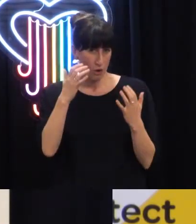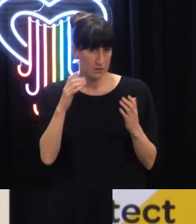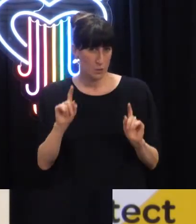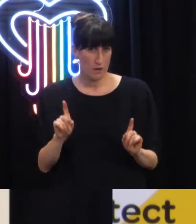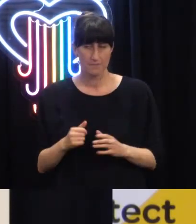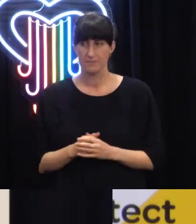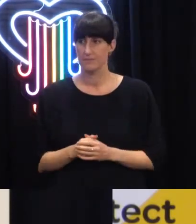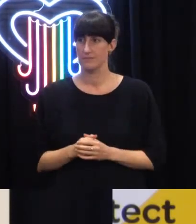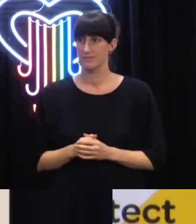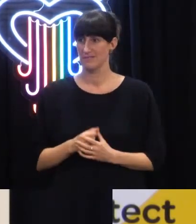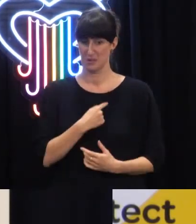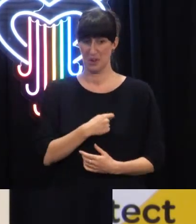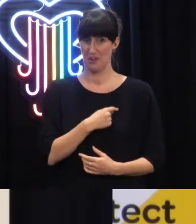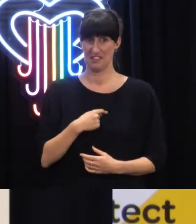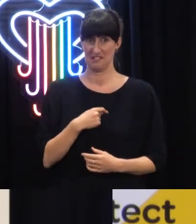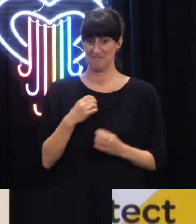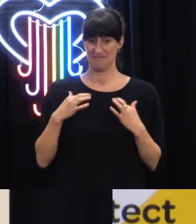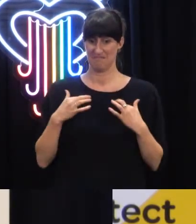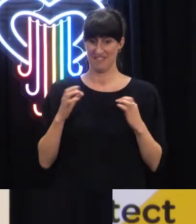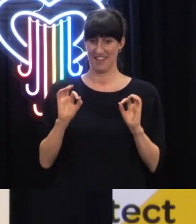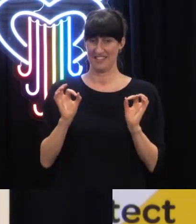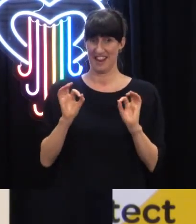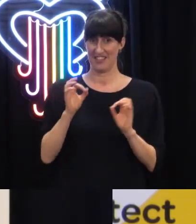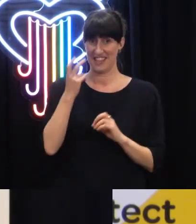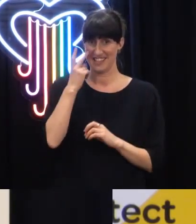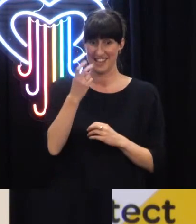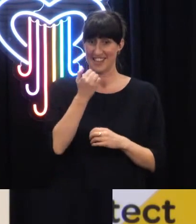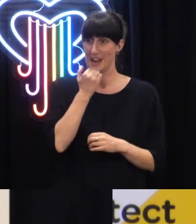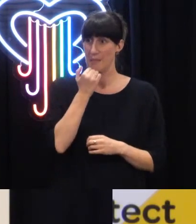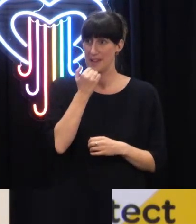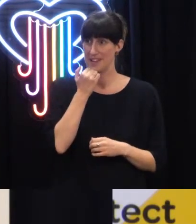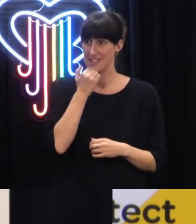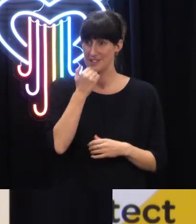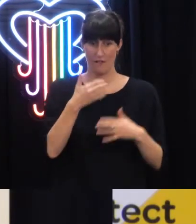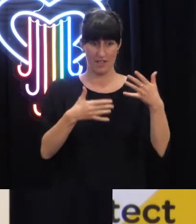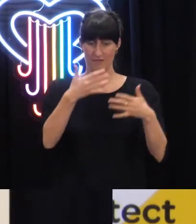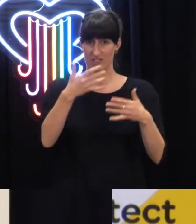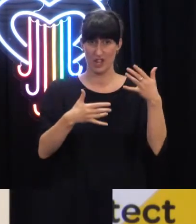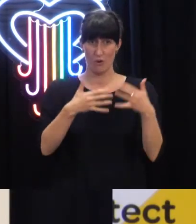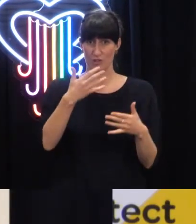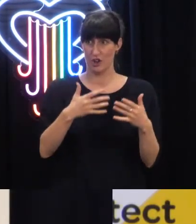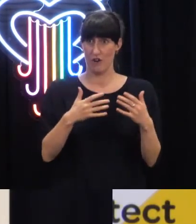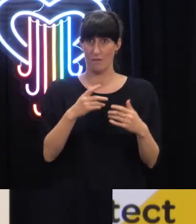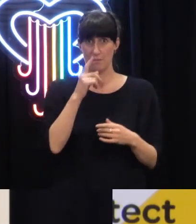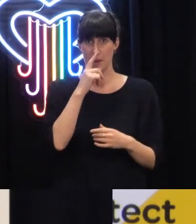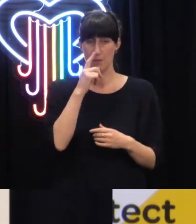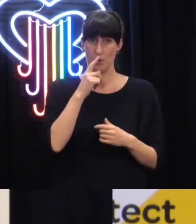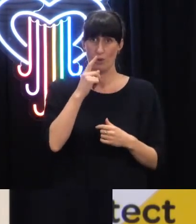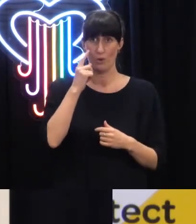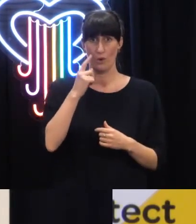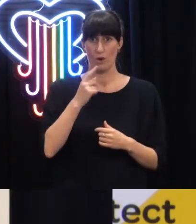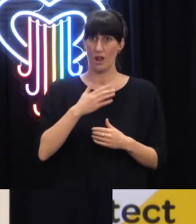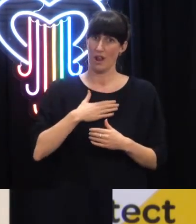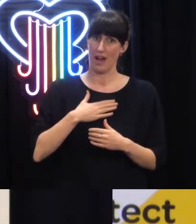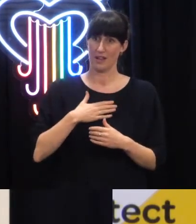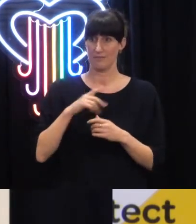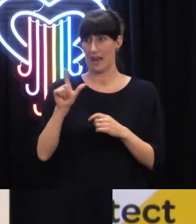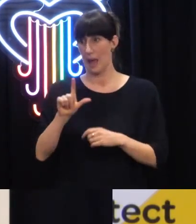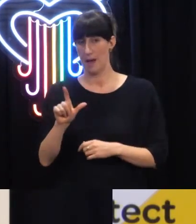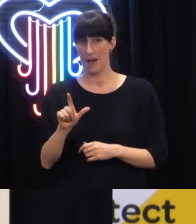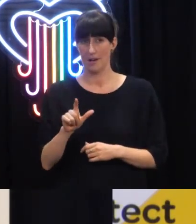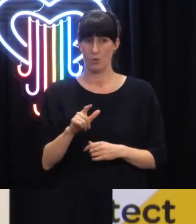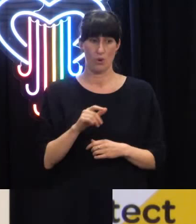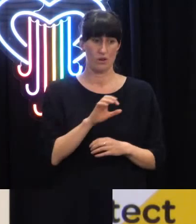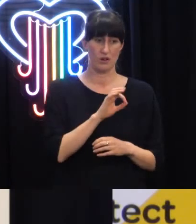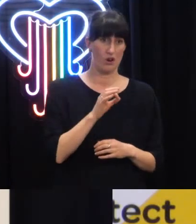I haven't actually seen, someone mentioned the numbers to me yesterday. I can't actually recall them off the top of my